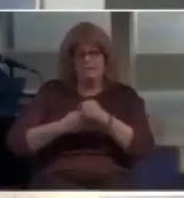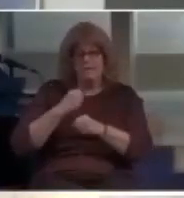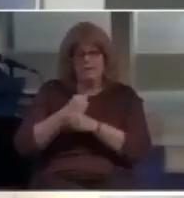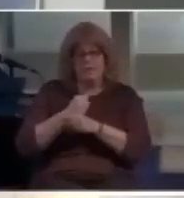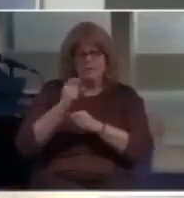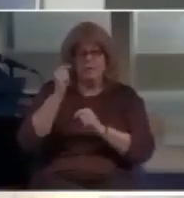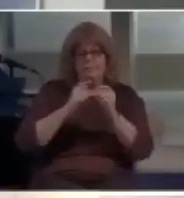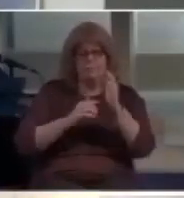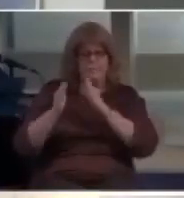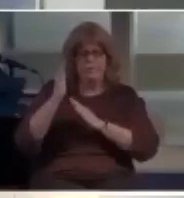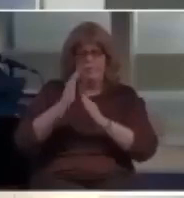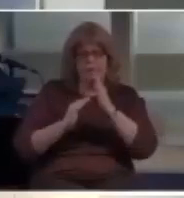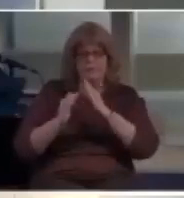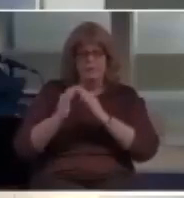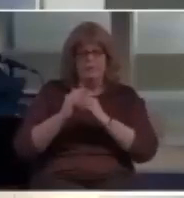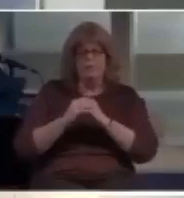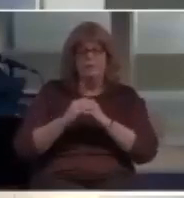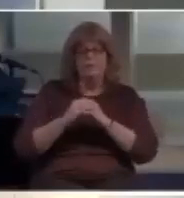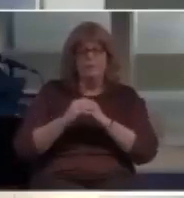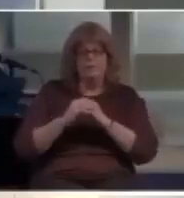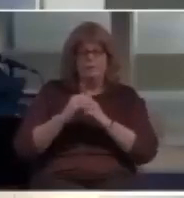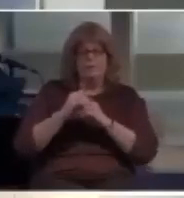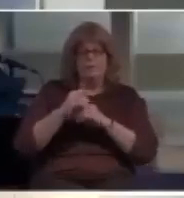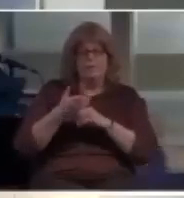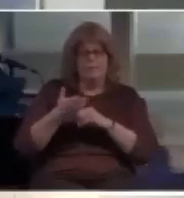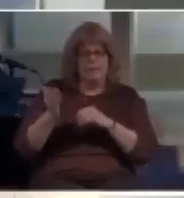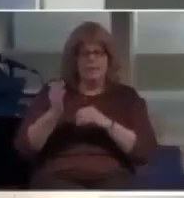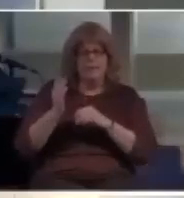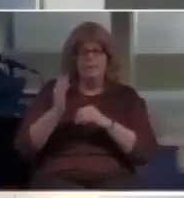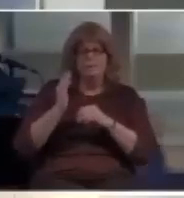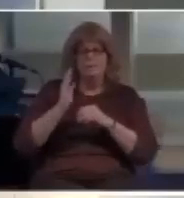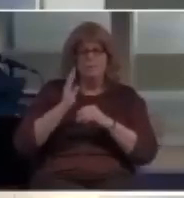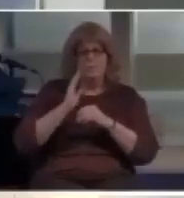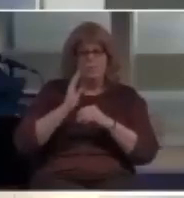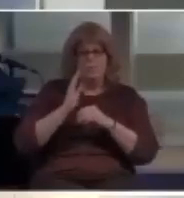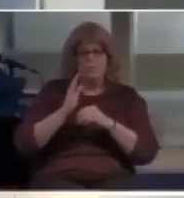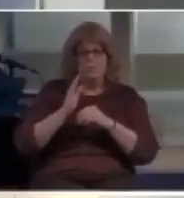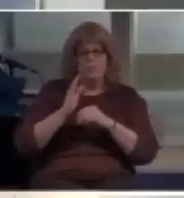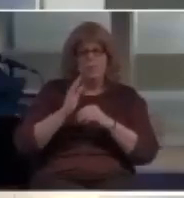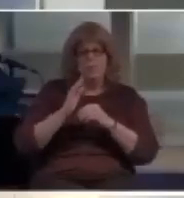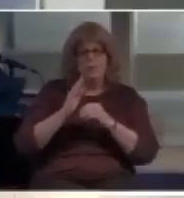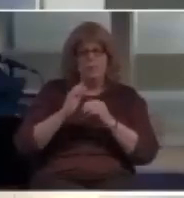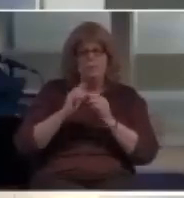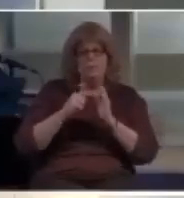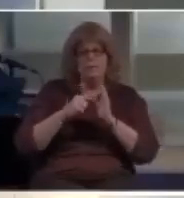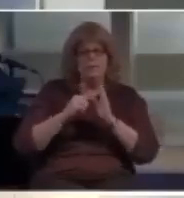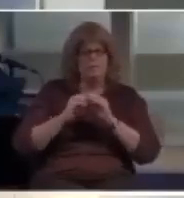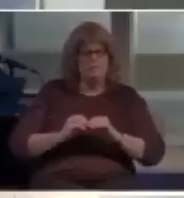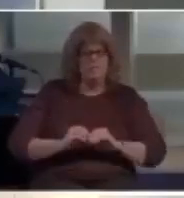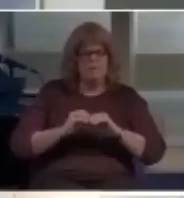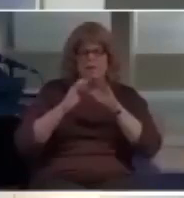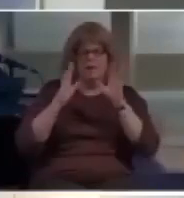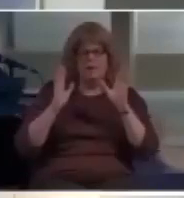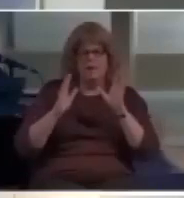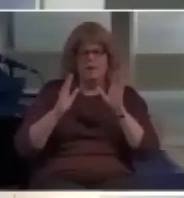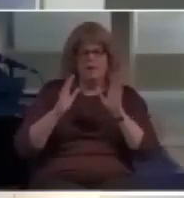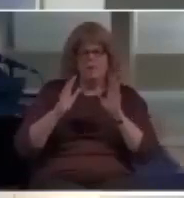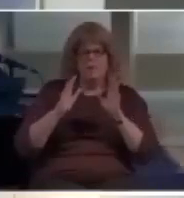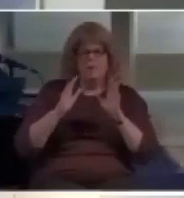the tribulation period, these things brought into stark and clear